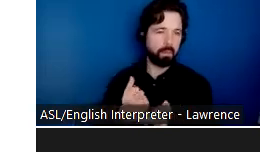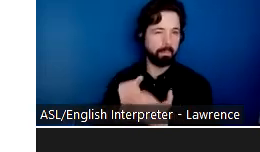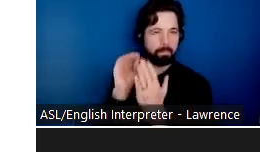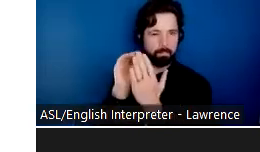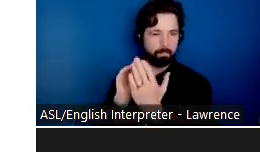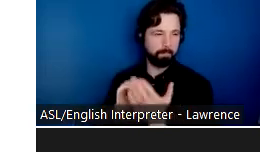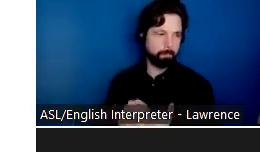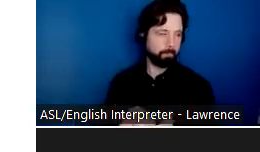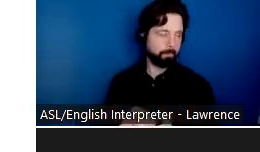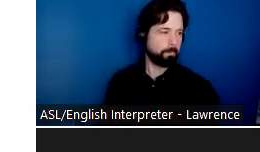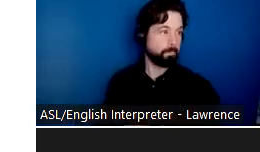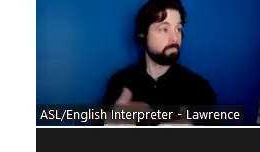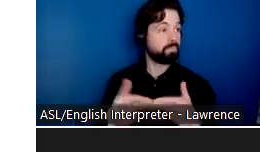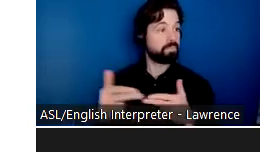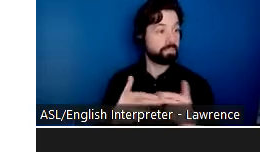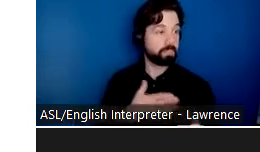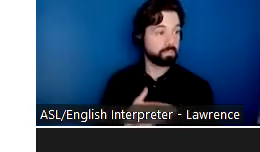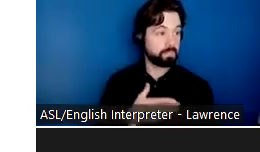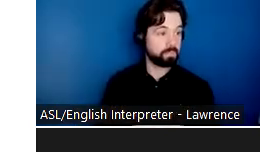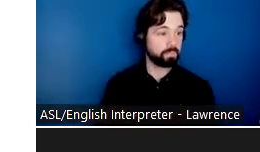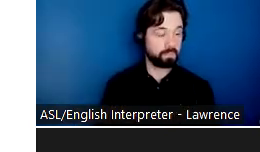Next slide, please.